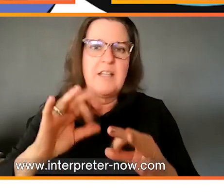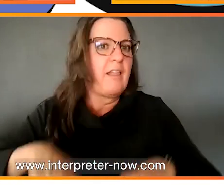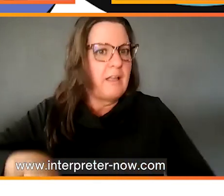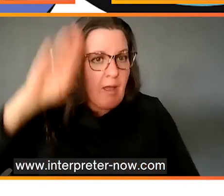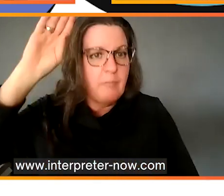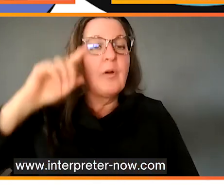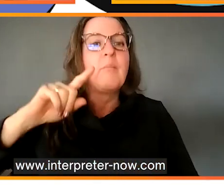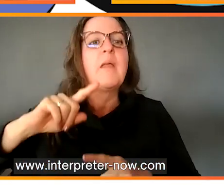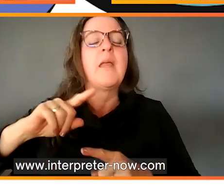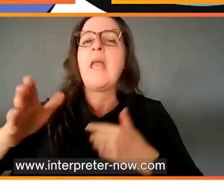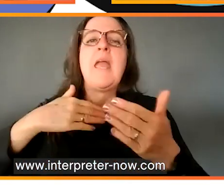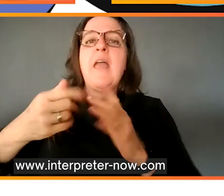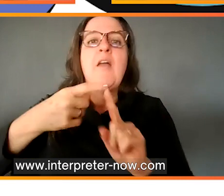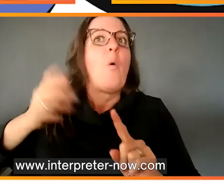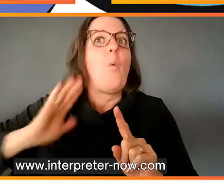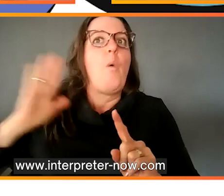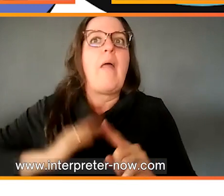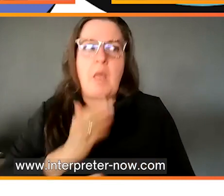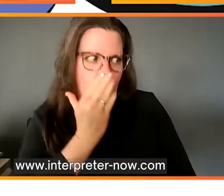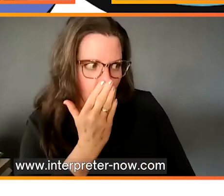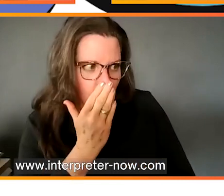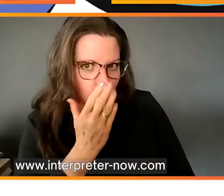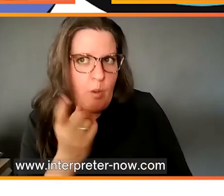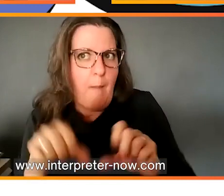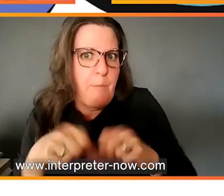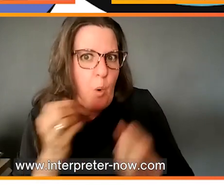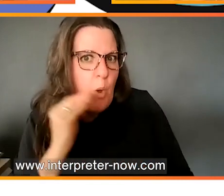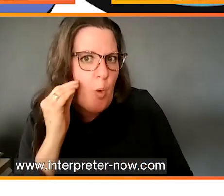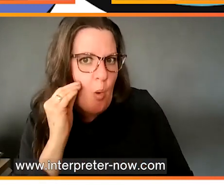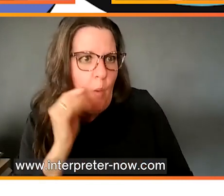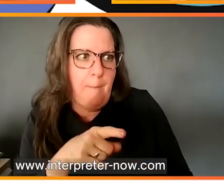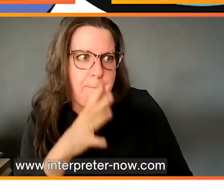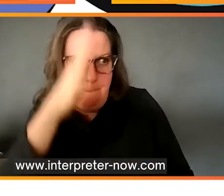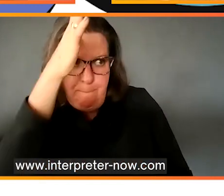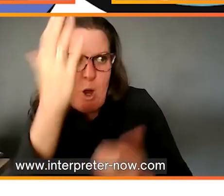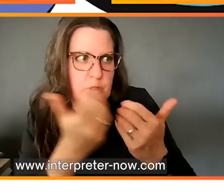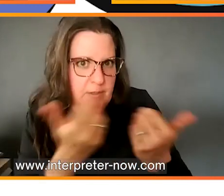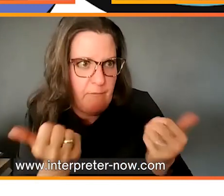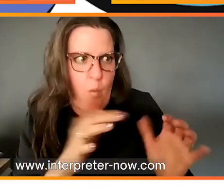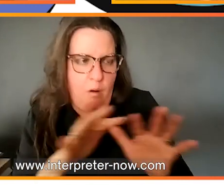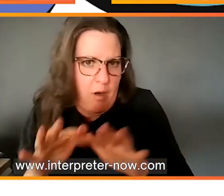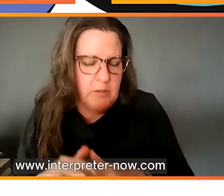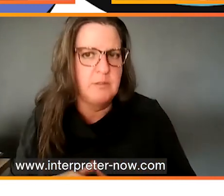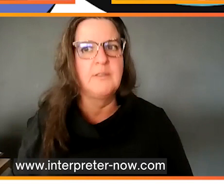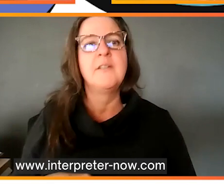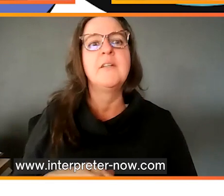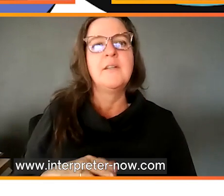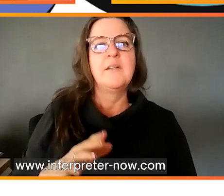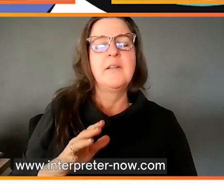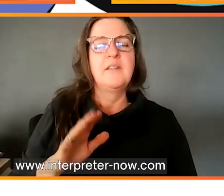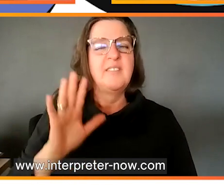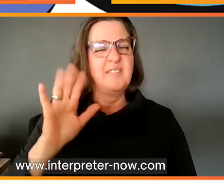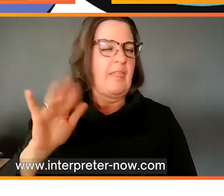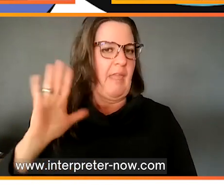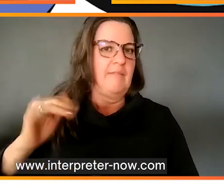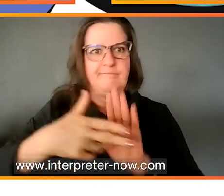home, with the divorce having taken place. But so we were this combined family when Big Dave, my stepdad, the